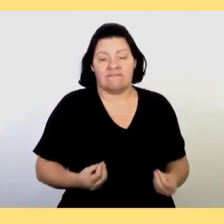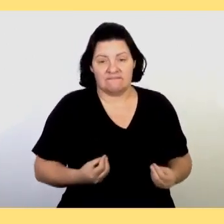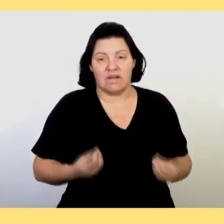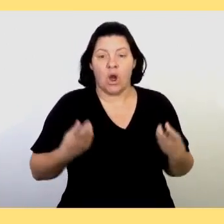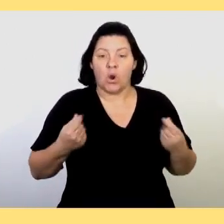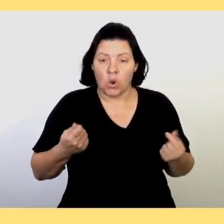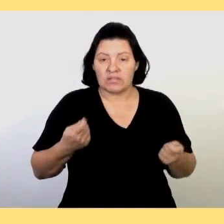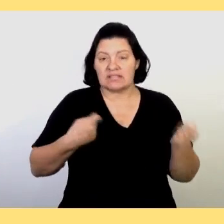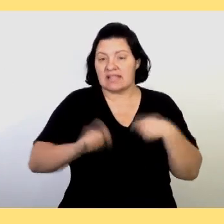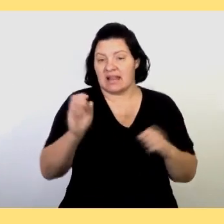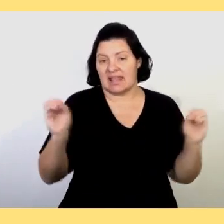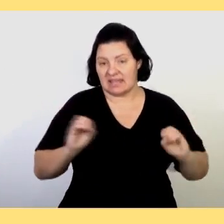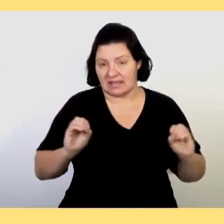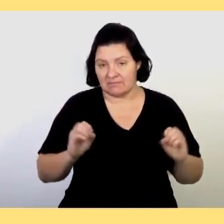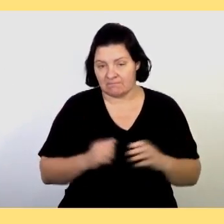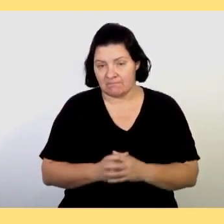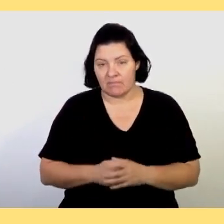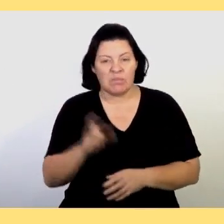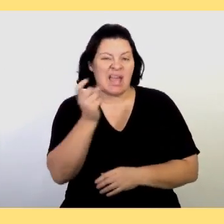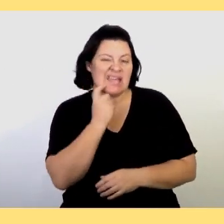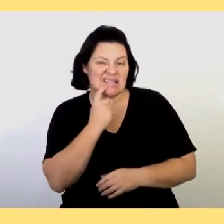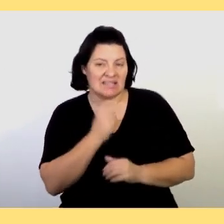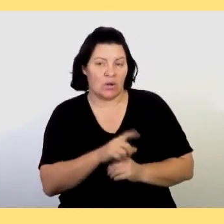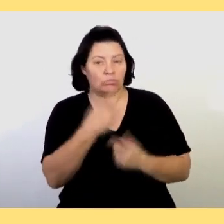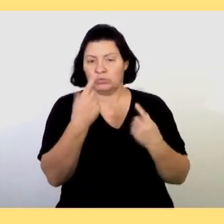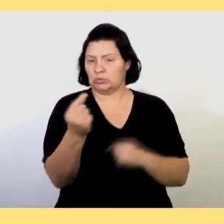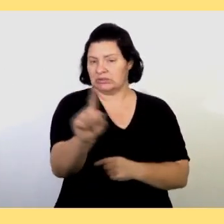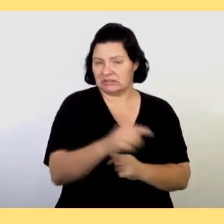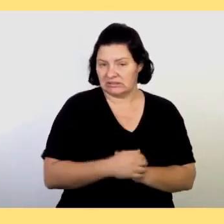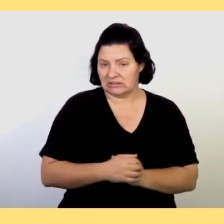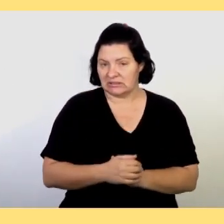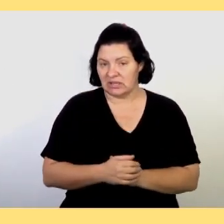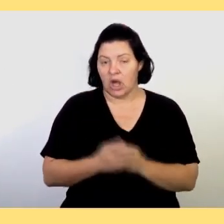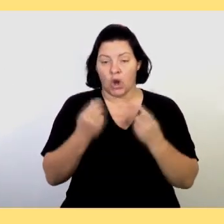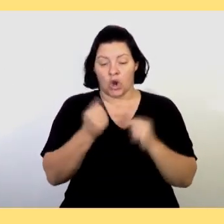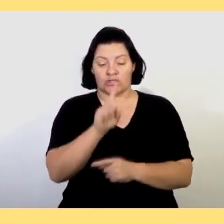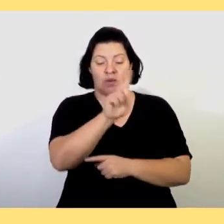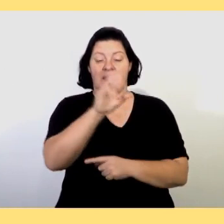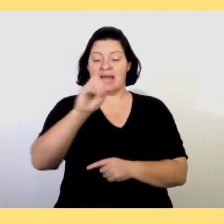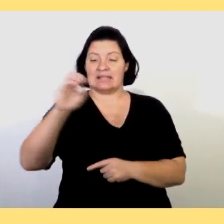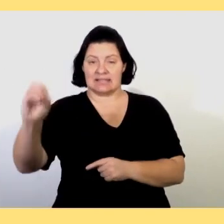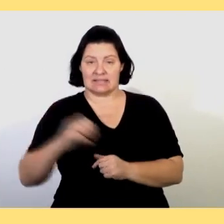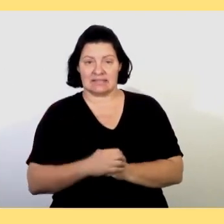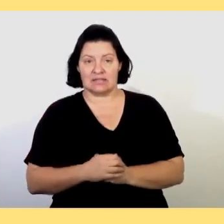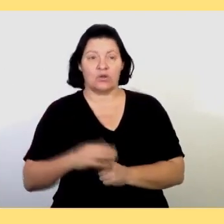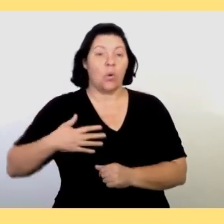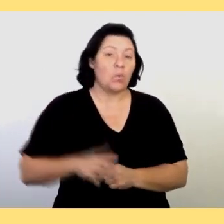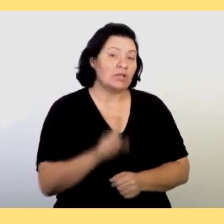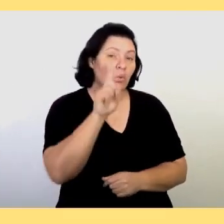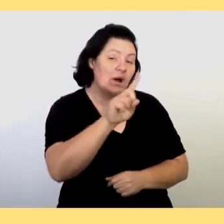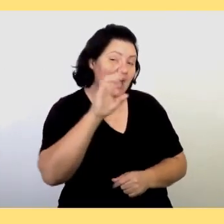have the cost of sales. That's easy. What do? Cost is 100. So you